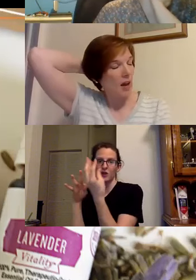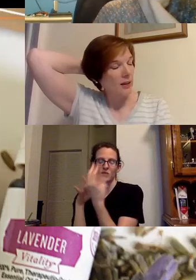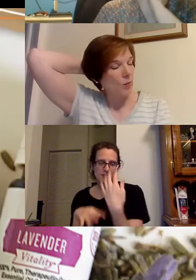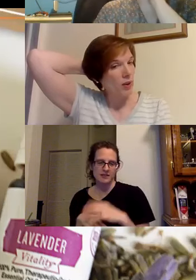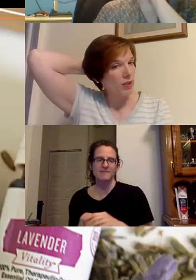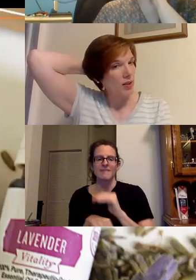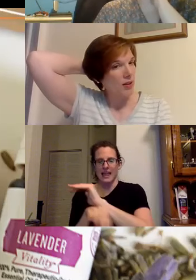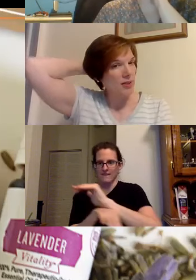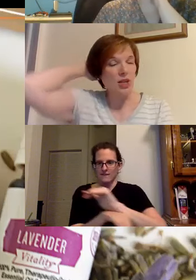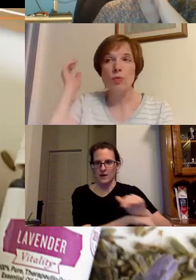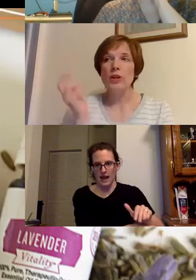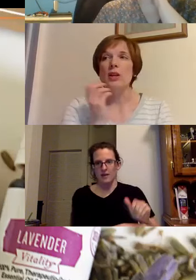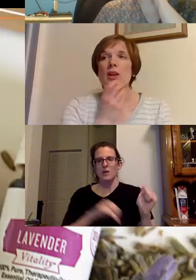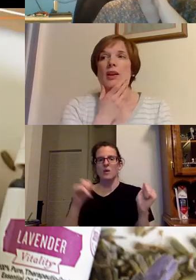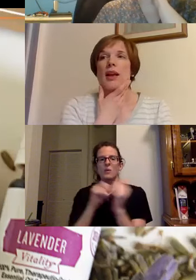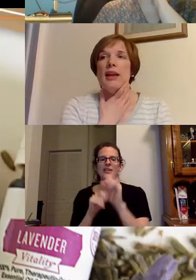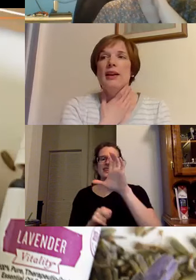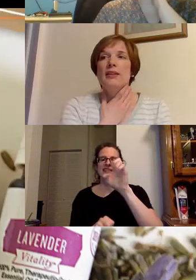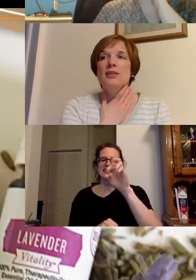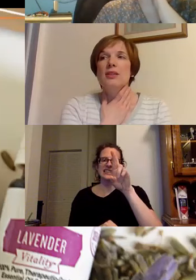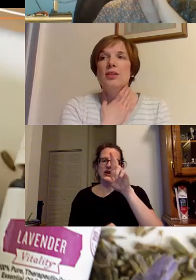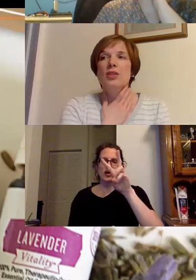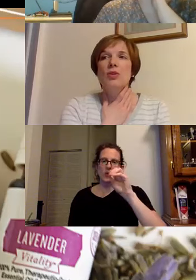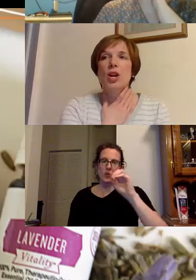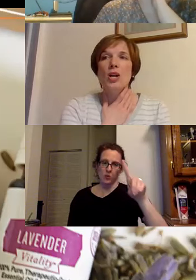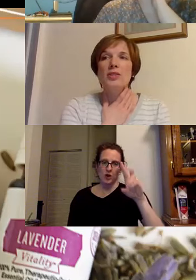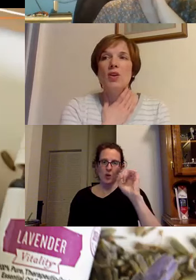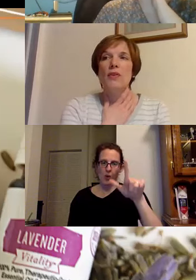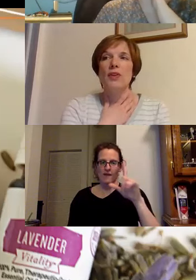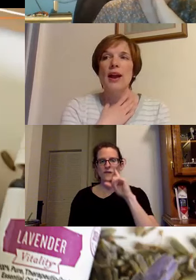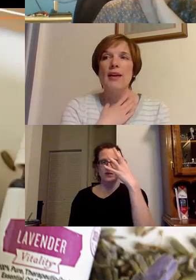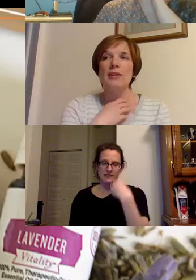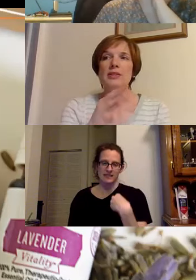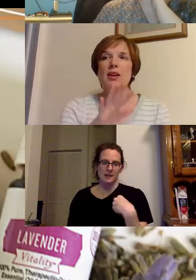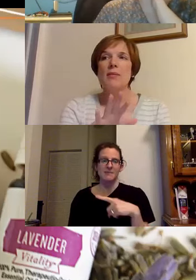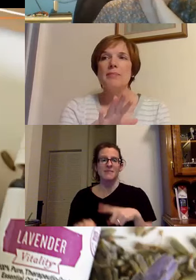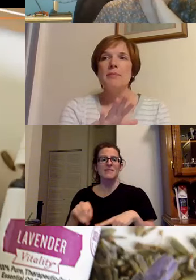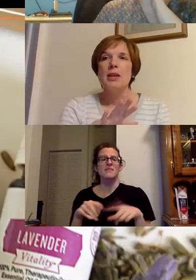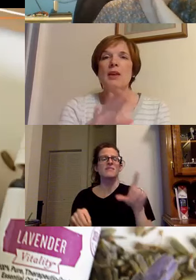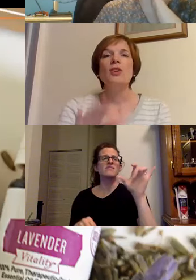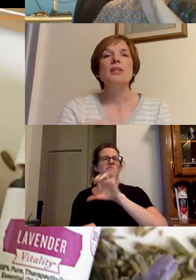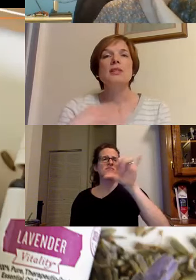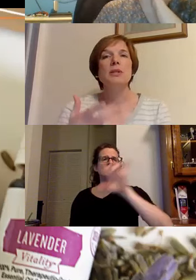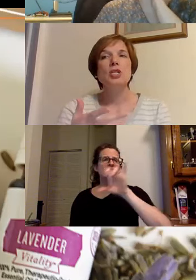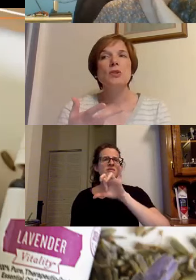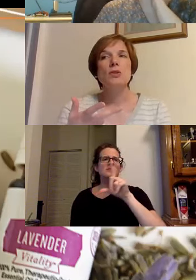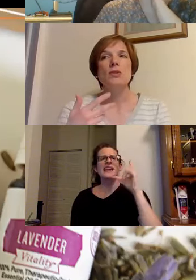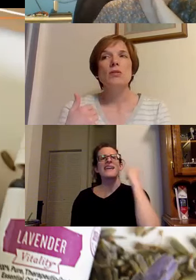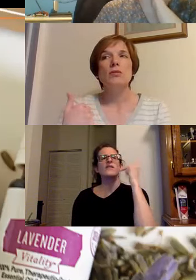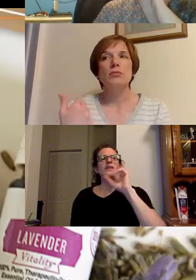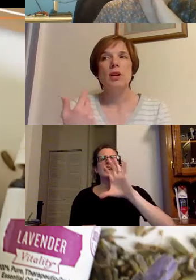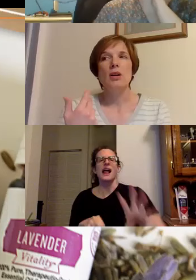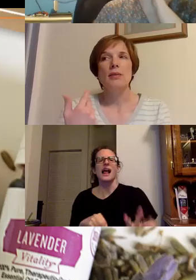at night with cedarwood. And you can also, if you're having some, if you need some